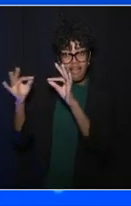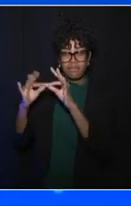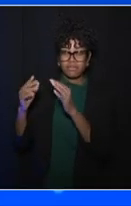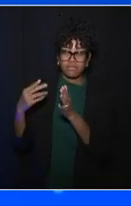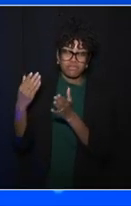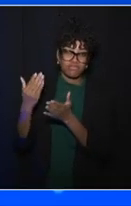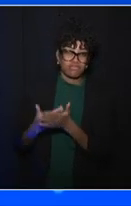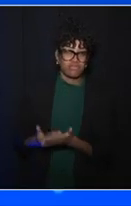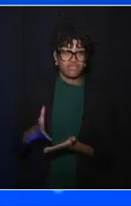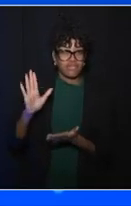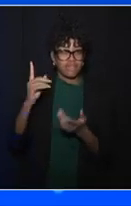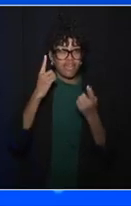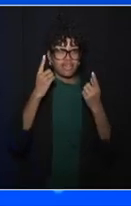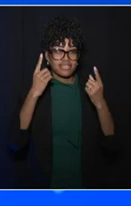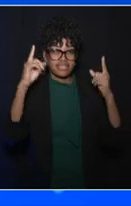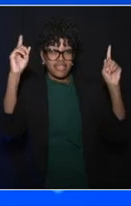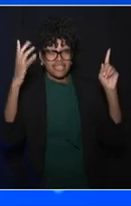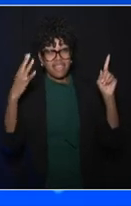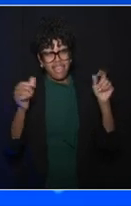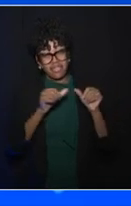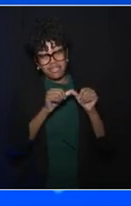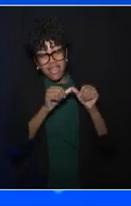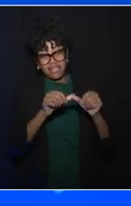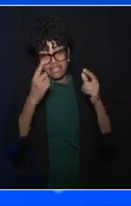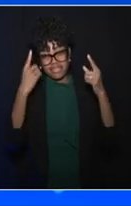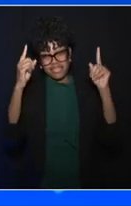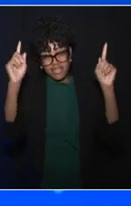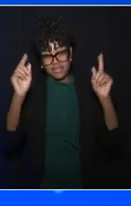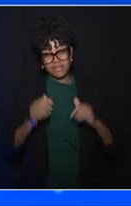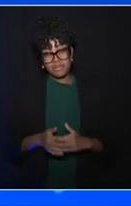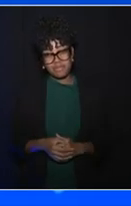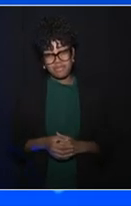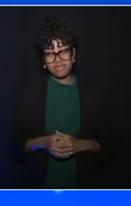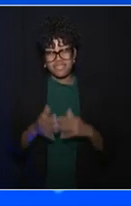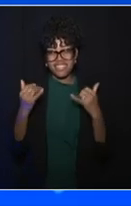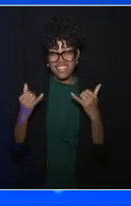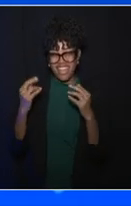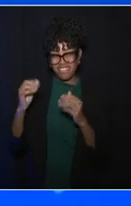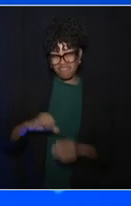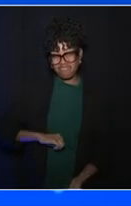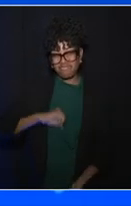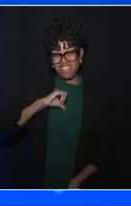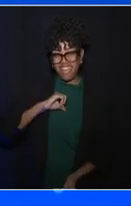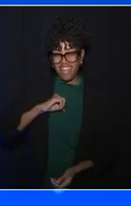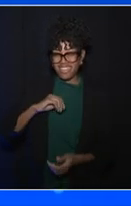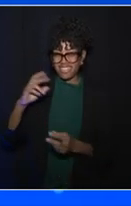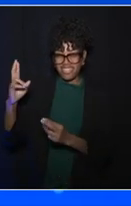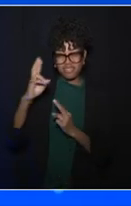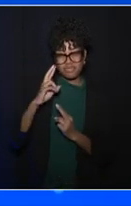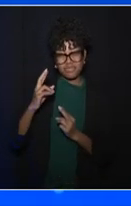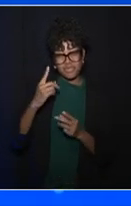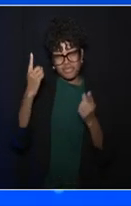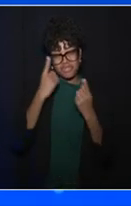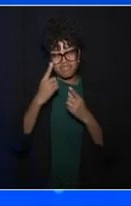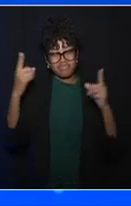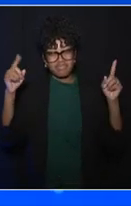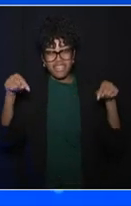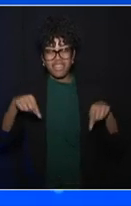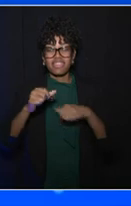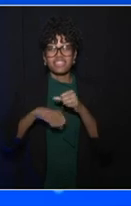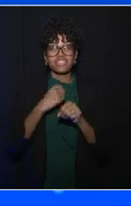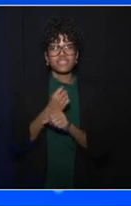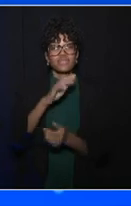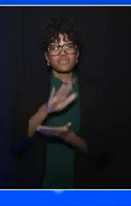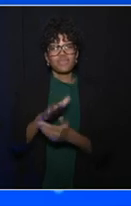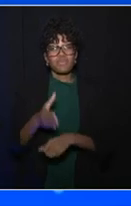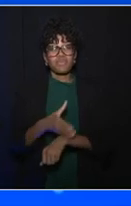lasting success. It is with great pride that I announce the winner of this year's School